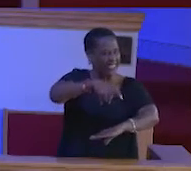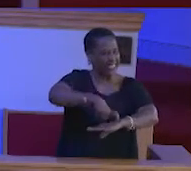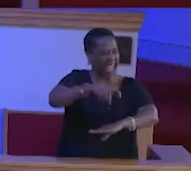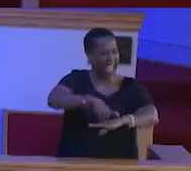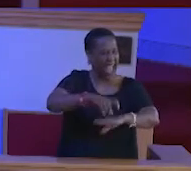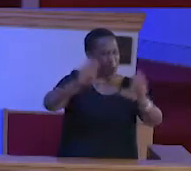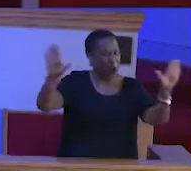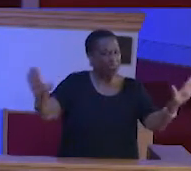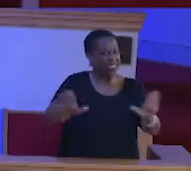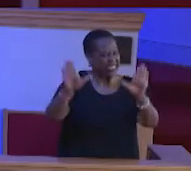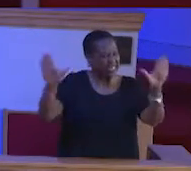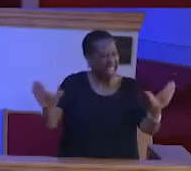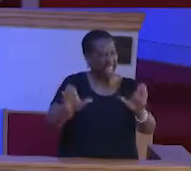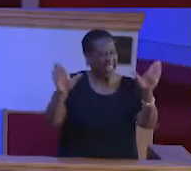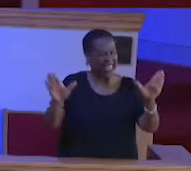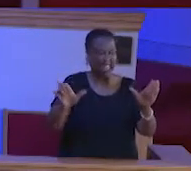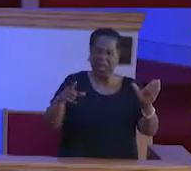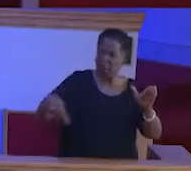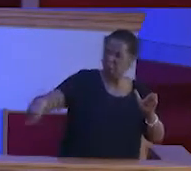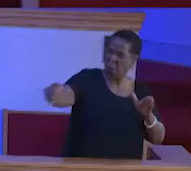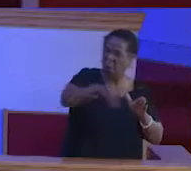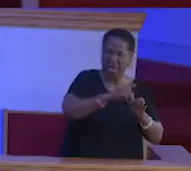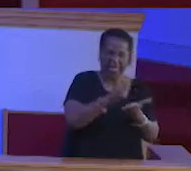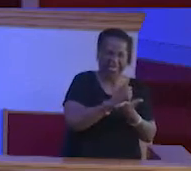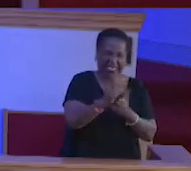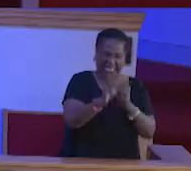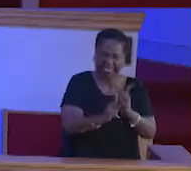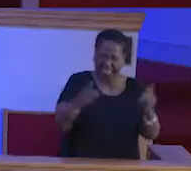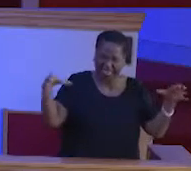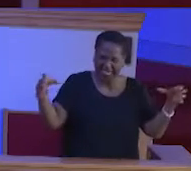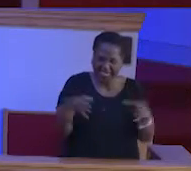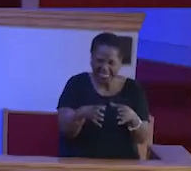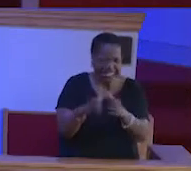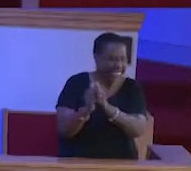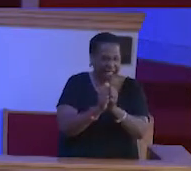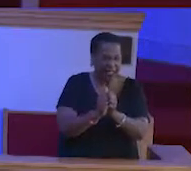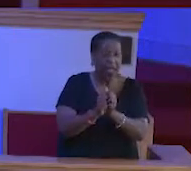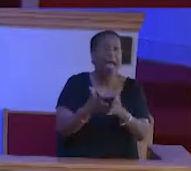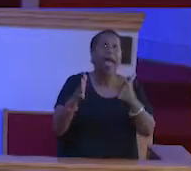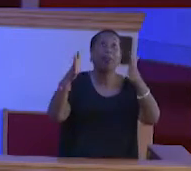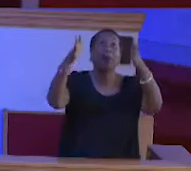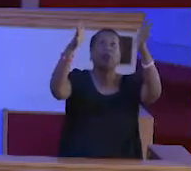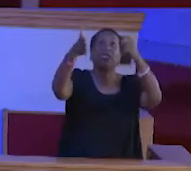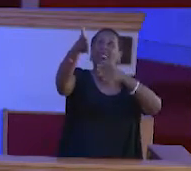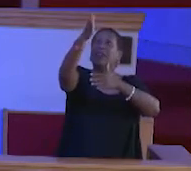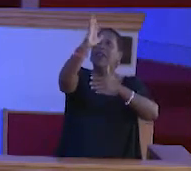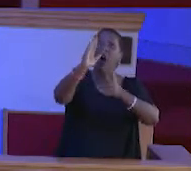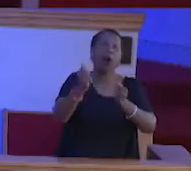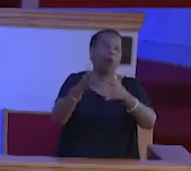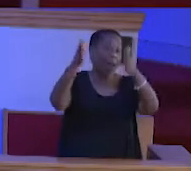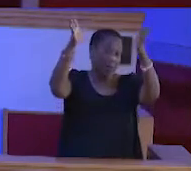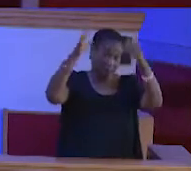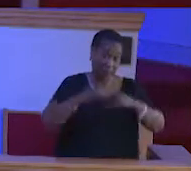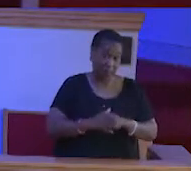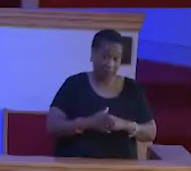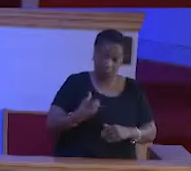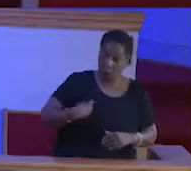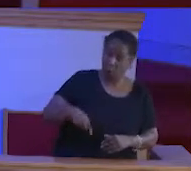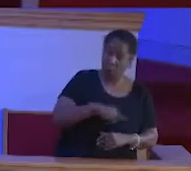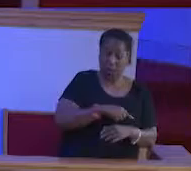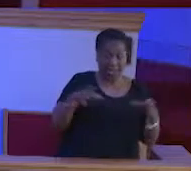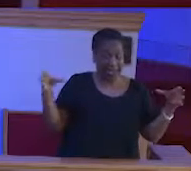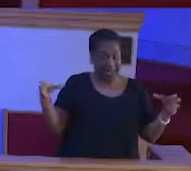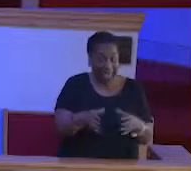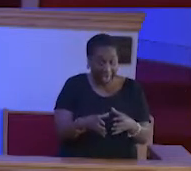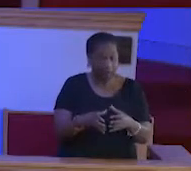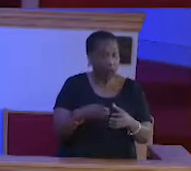on Sunday in which the saints gathered and the praises of God went up. Well, we gathered